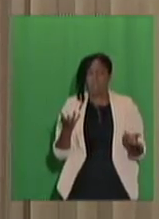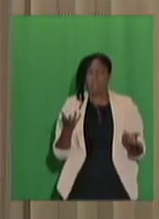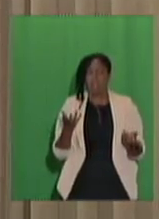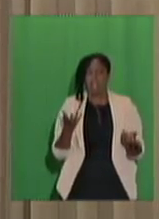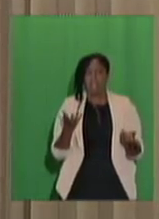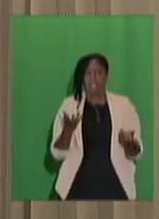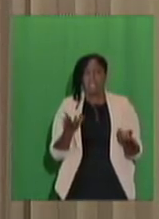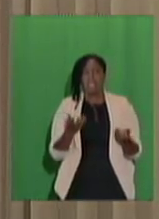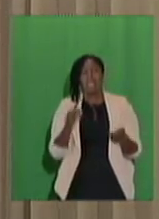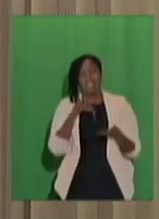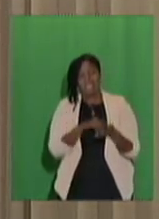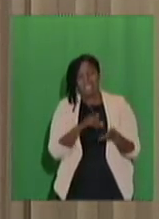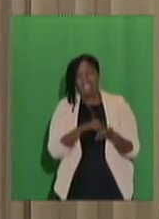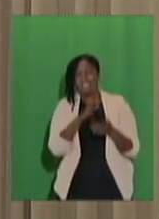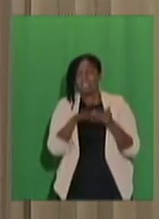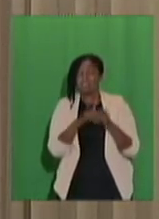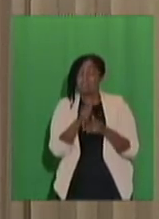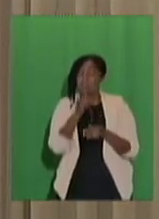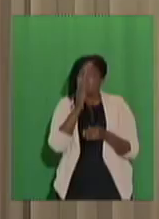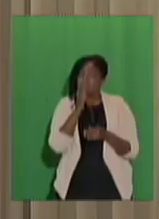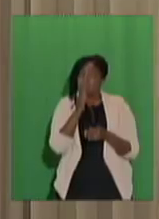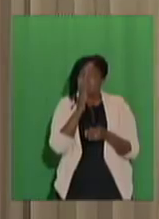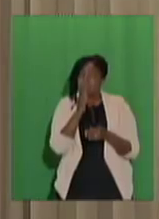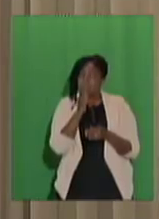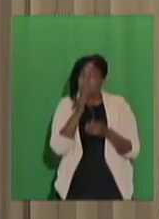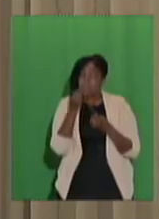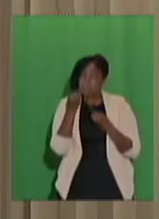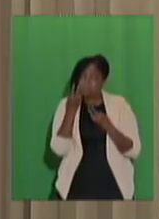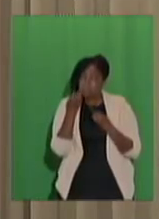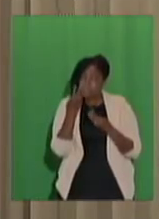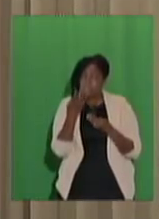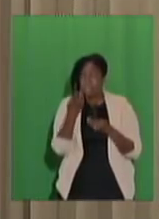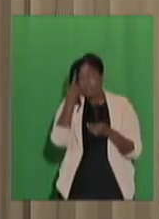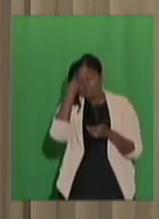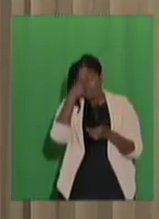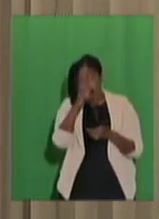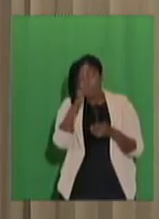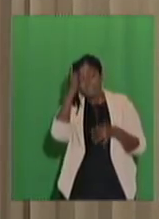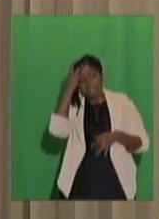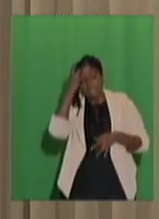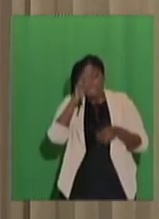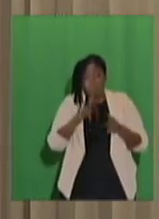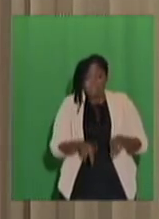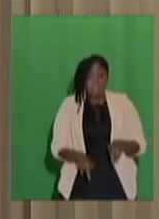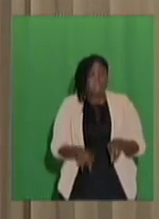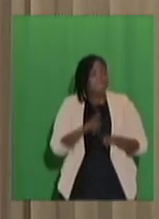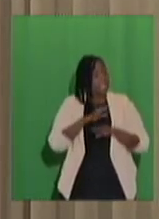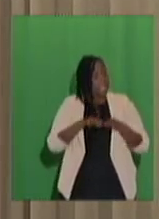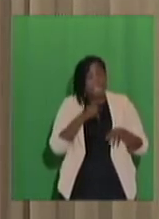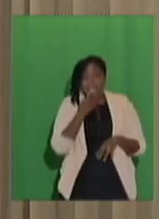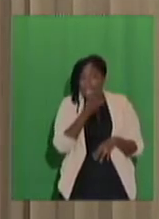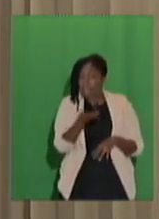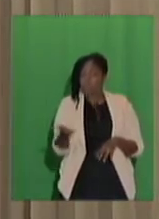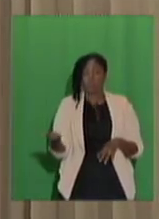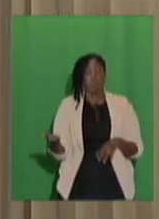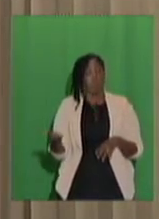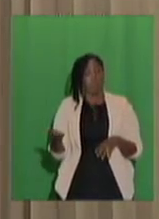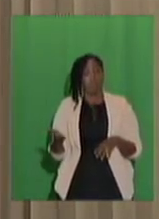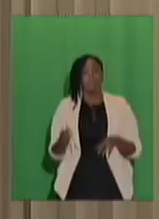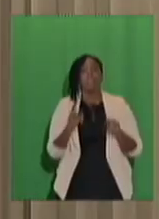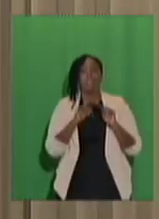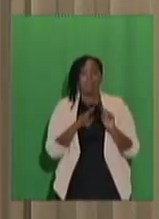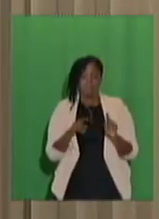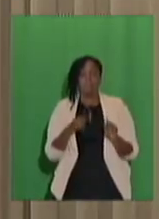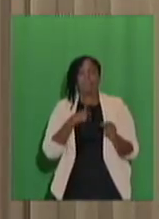patient confidentiality. But what I can say is that we are encouraging persons not to stay home with